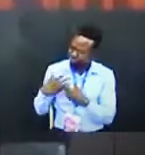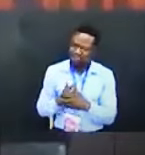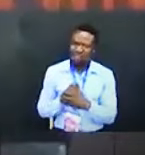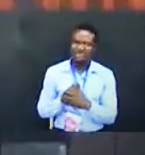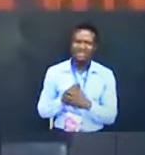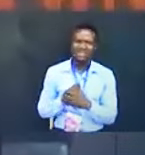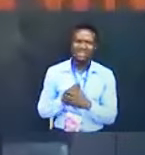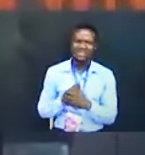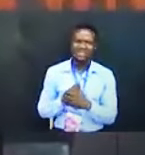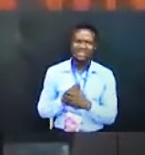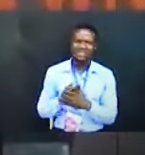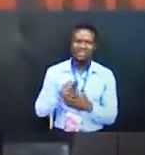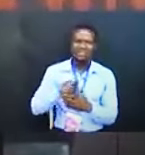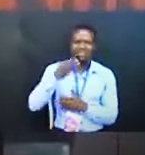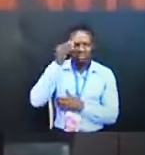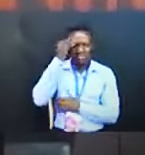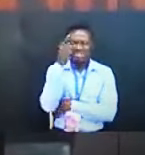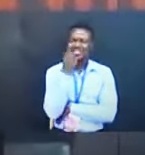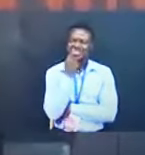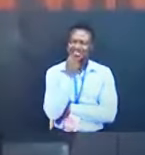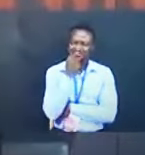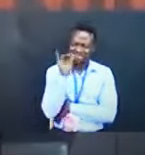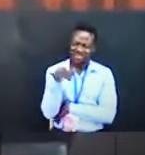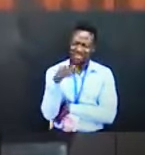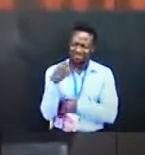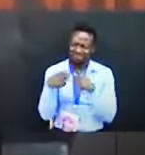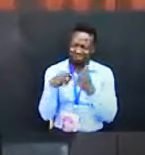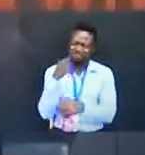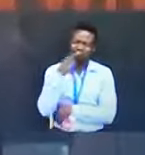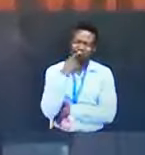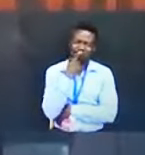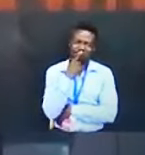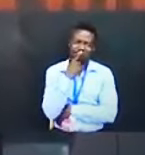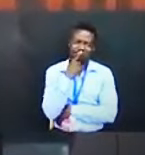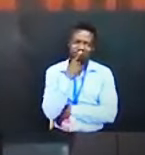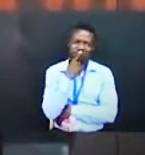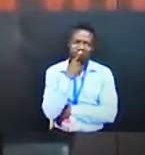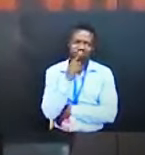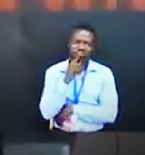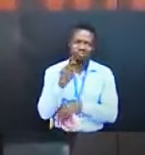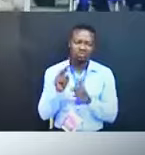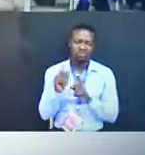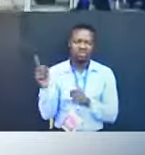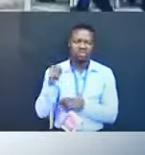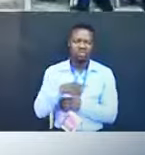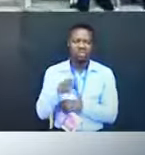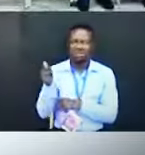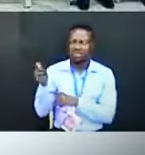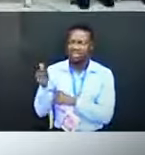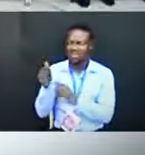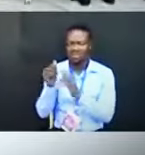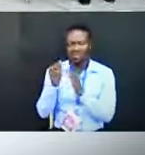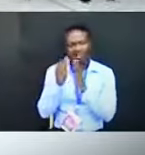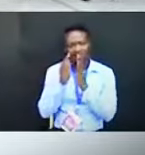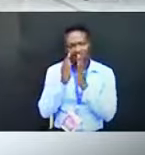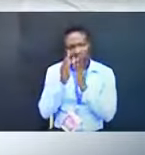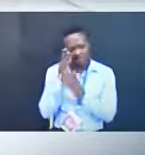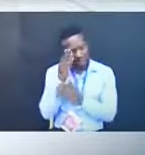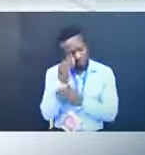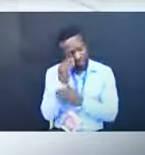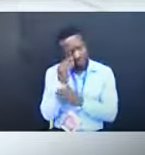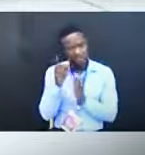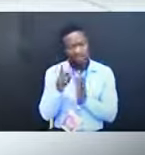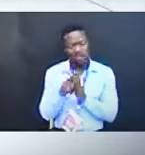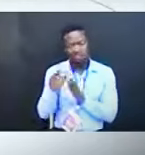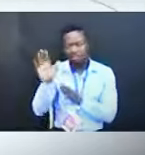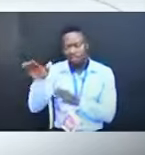I knew that that would be something. So one day she was sleeping. Then I went to the room. I said,